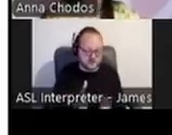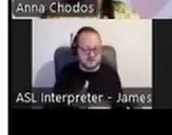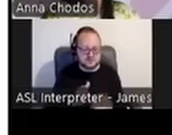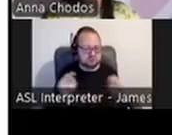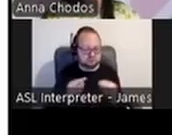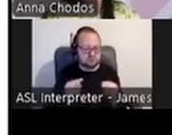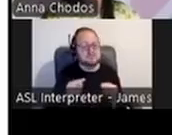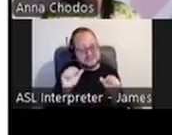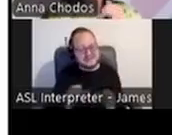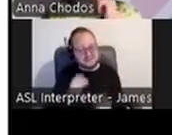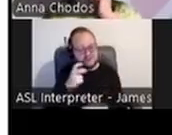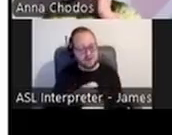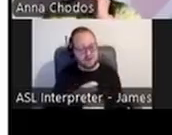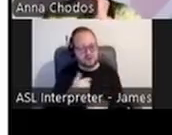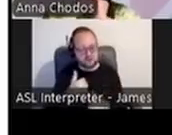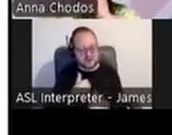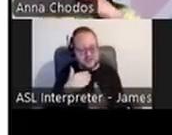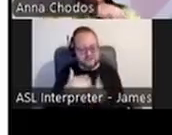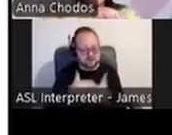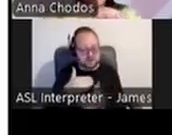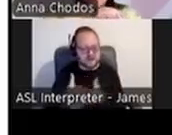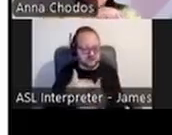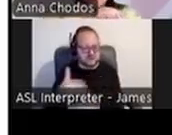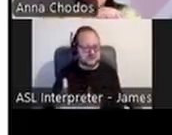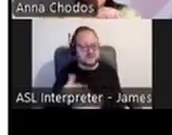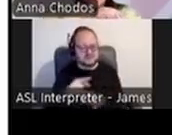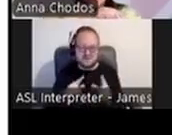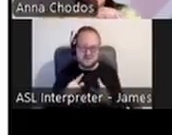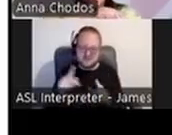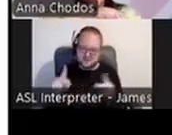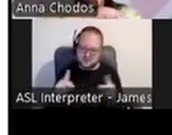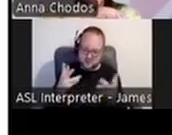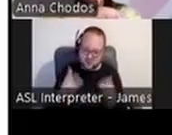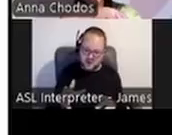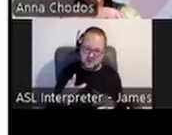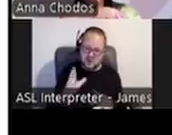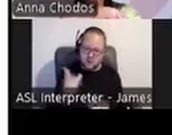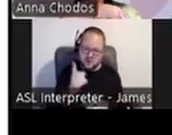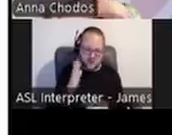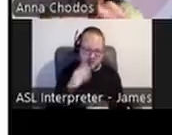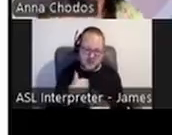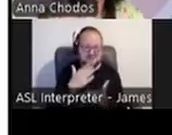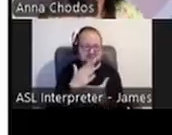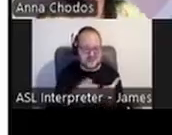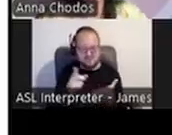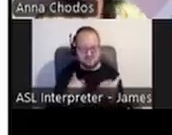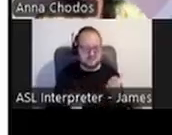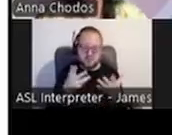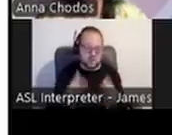But there's always people who are not going to want to talk to us or not going to want to move forward in this way. But it's really about finding those people who do